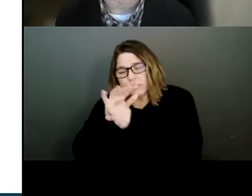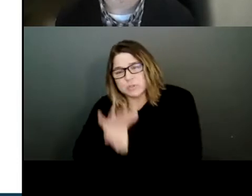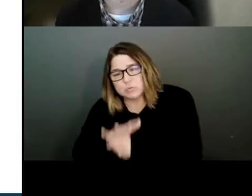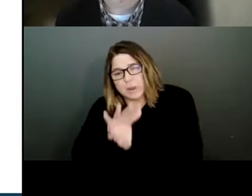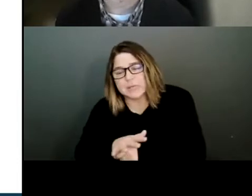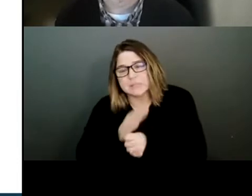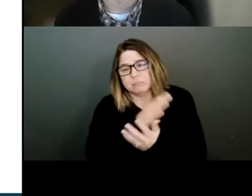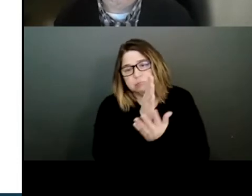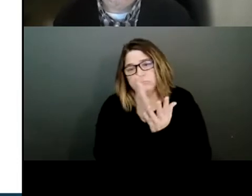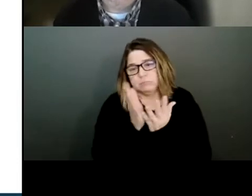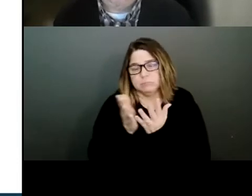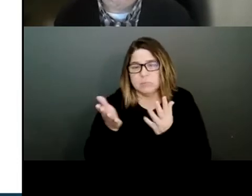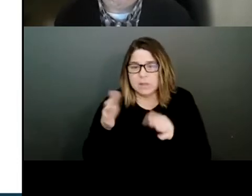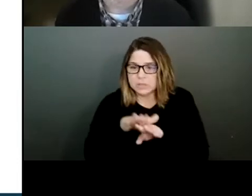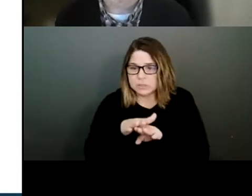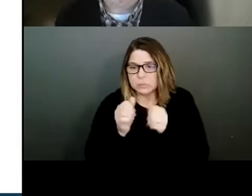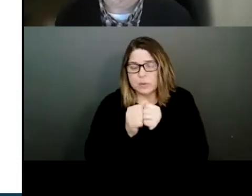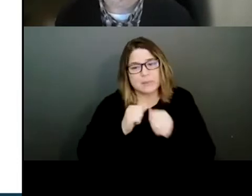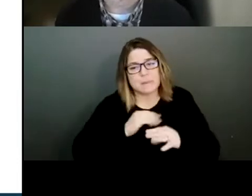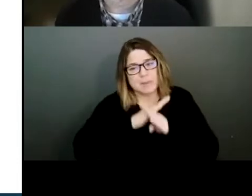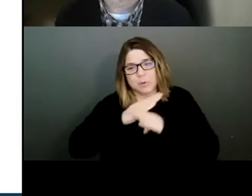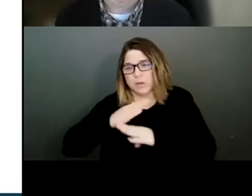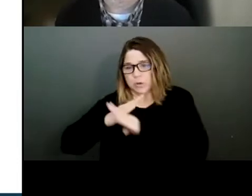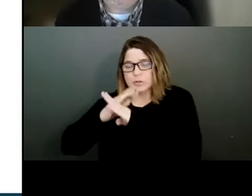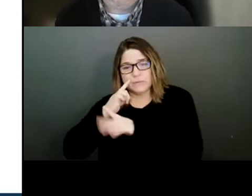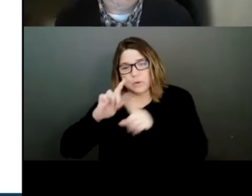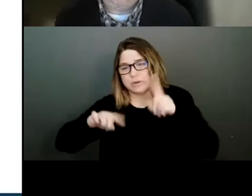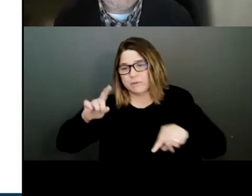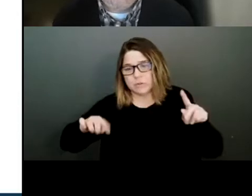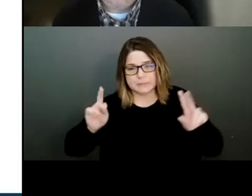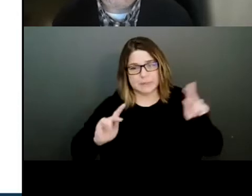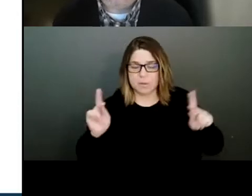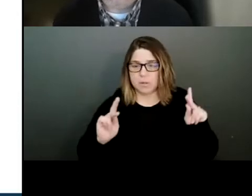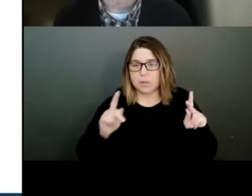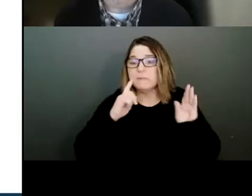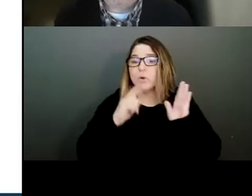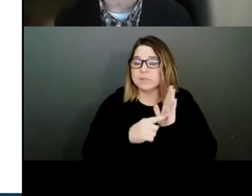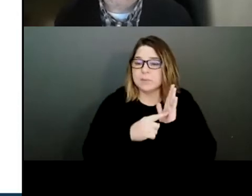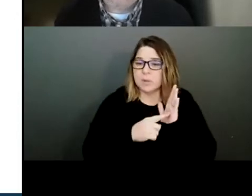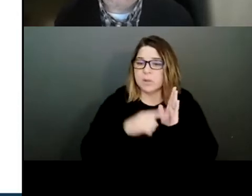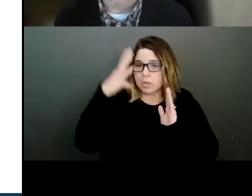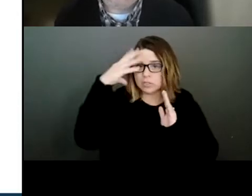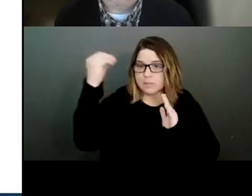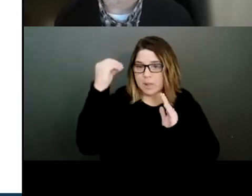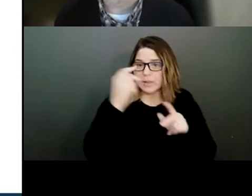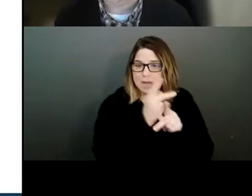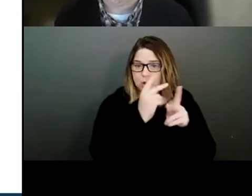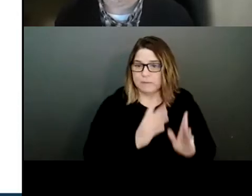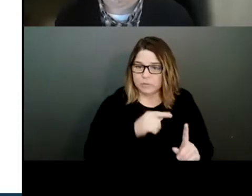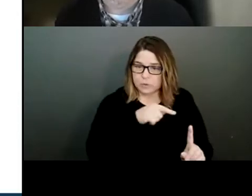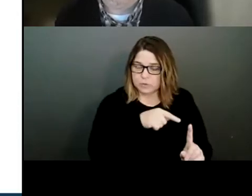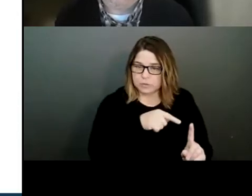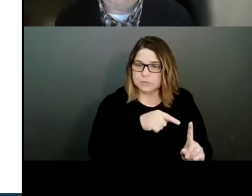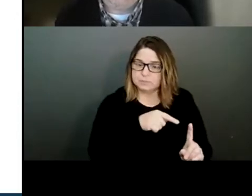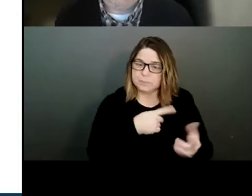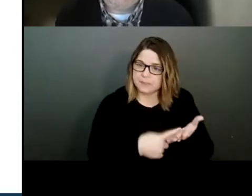themes intersected with additional barriers in diverse participants. For example, Somali caregivers also discussed the